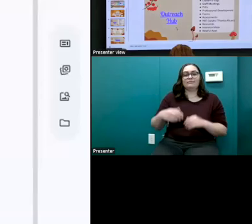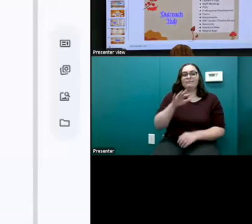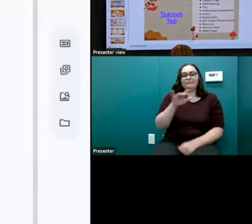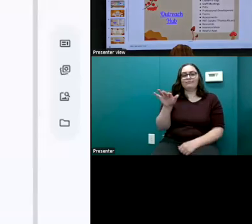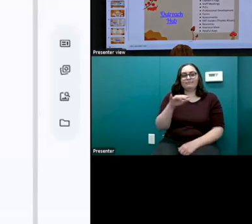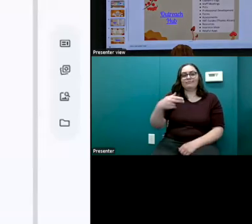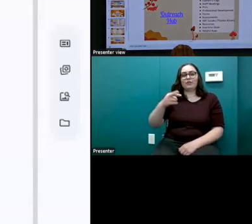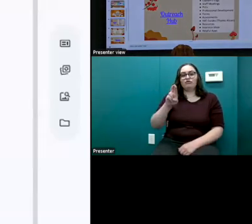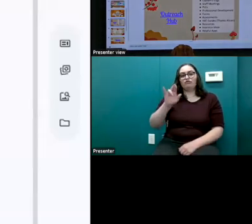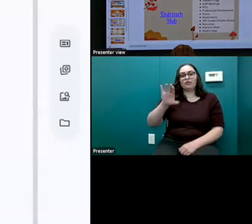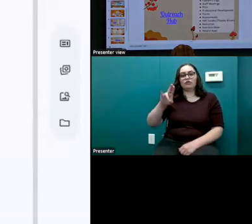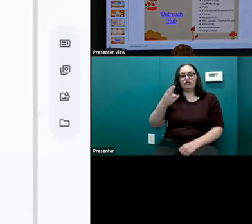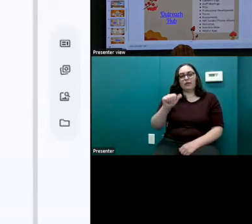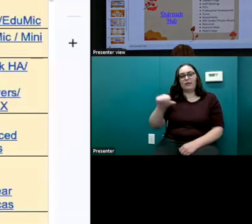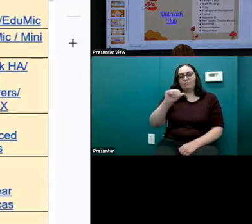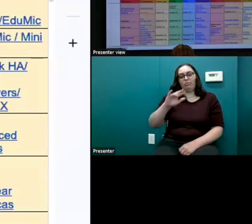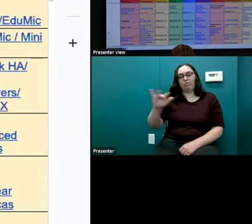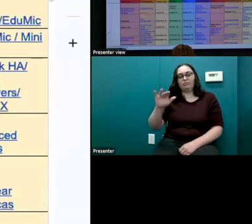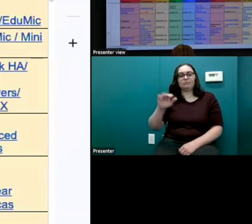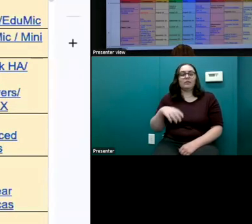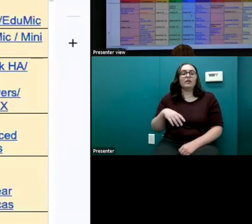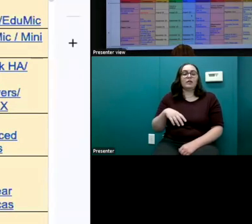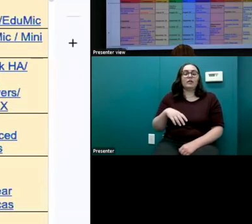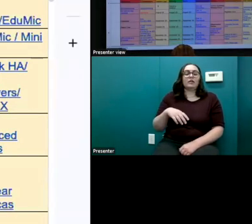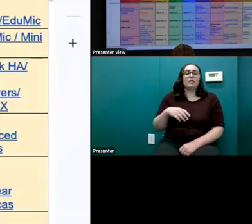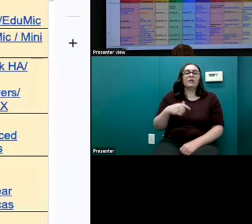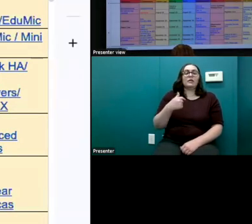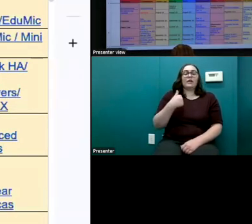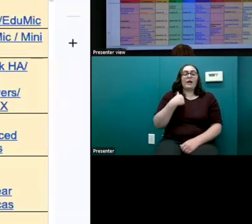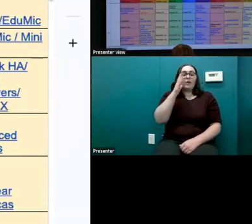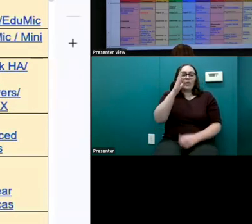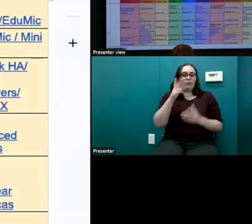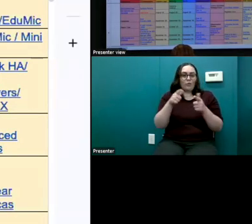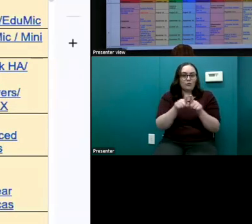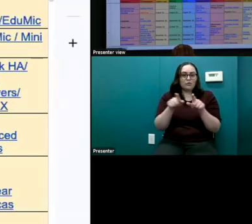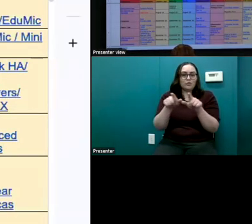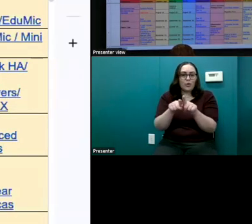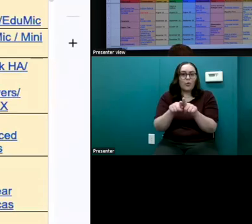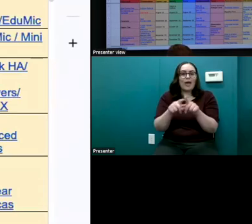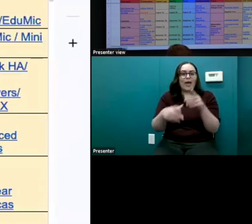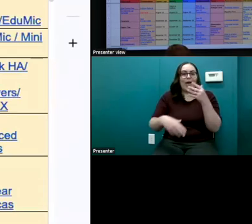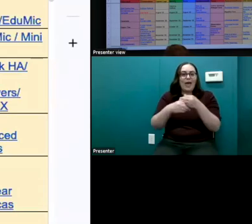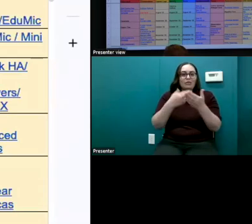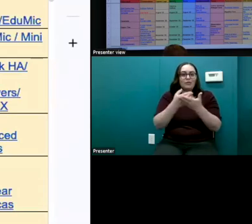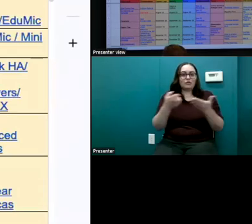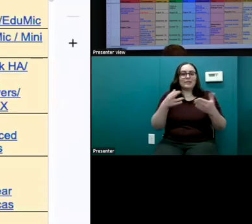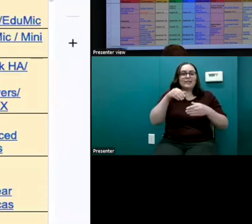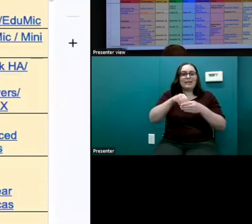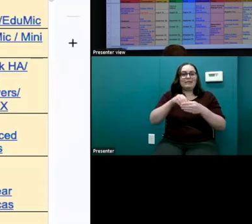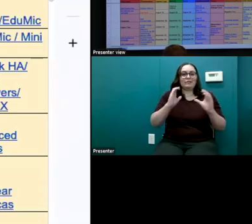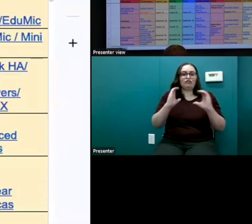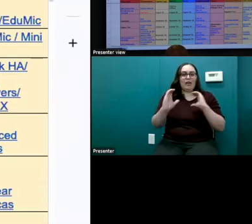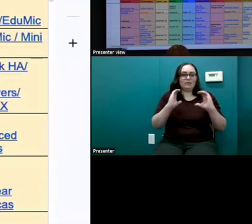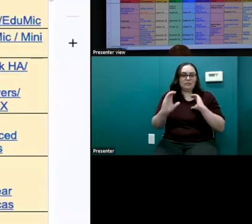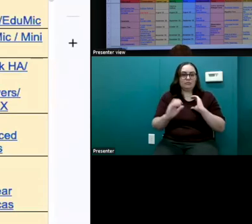hrich@dsdmail. And I can also, you guys, I'll put this resource, I'll take it and put it in the chat. Lauren, do you have it? Would